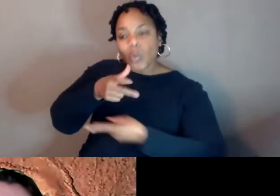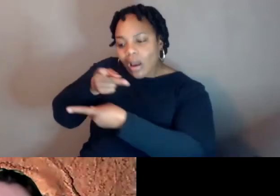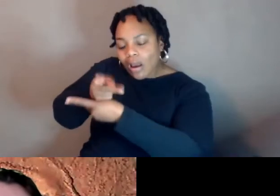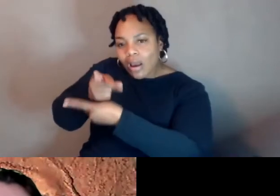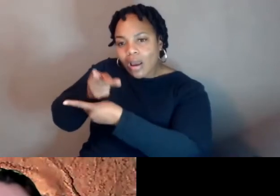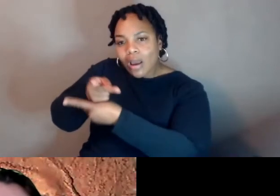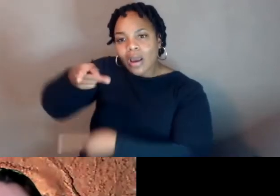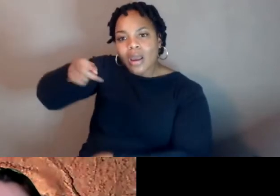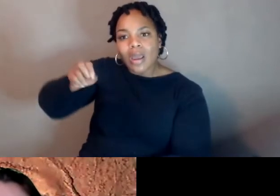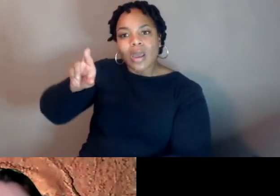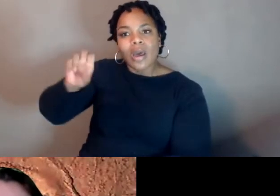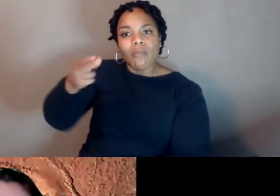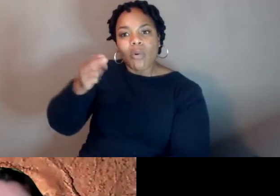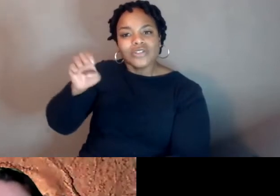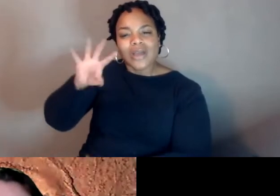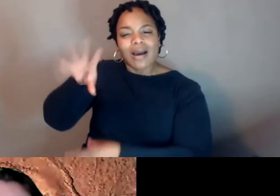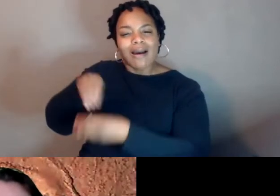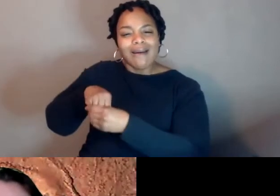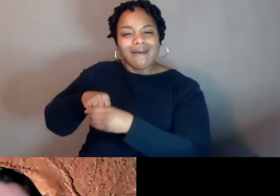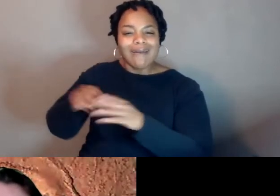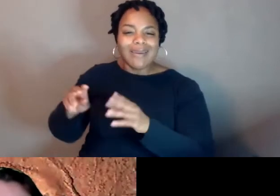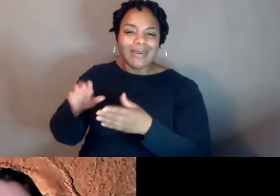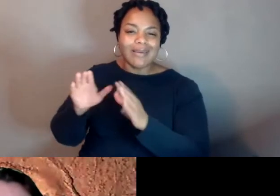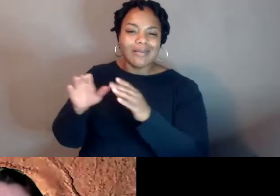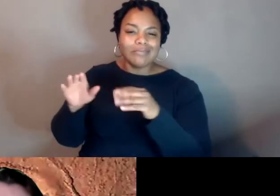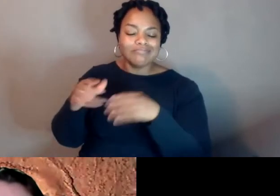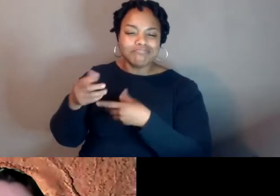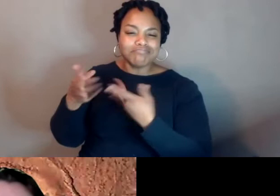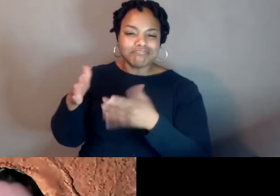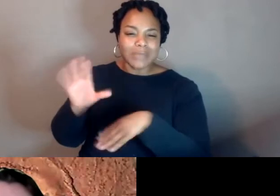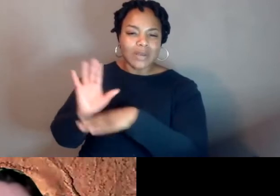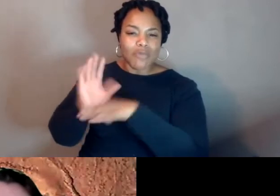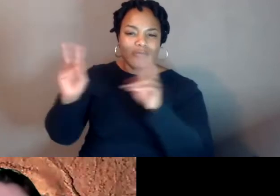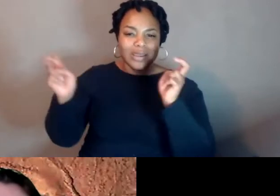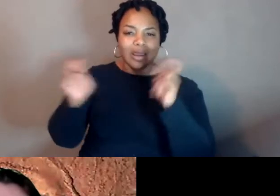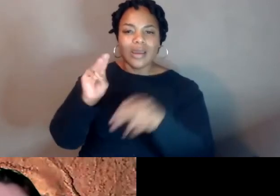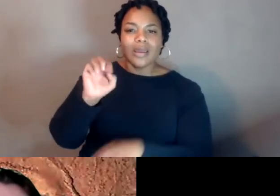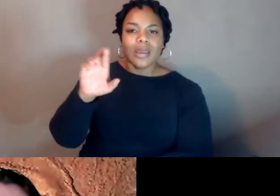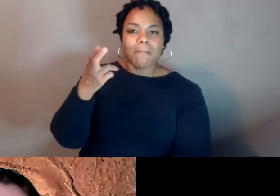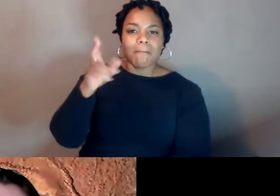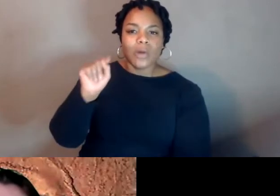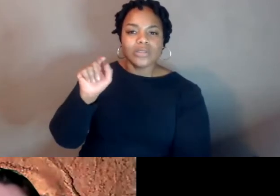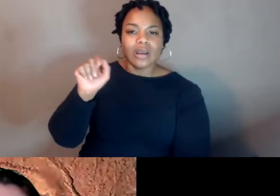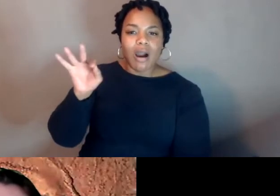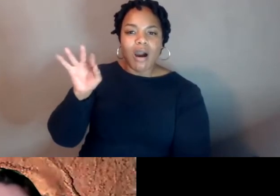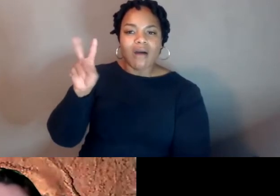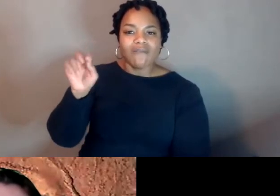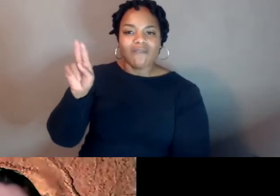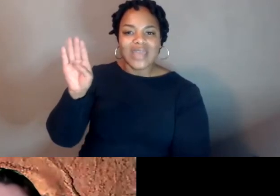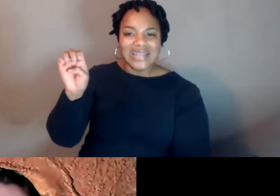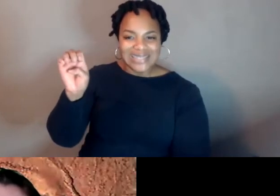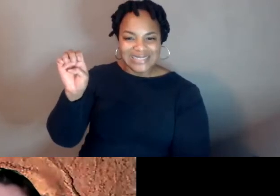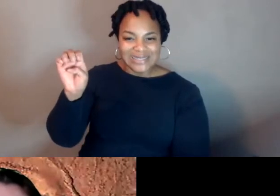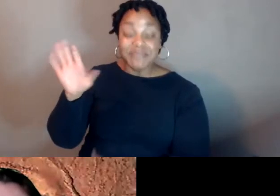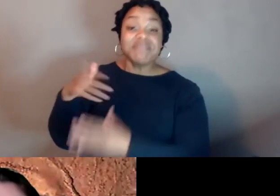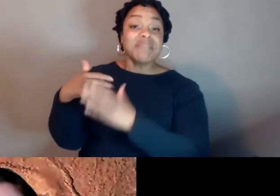of Venice. And she had talked to one of her white friends, and they were comparing notes, and the